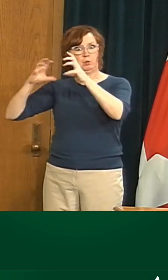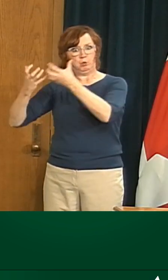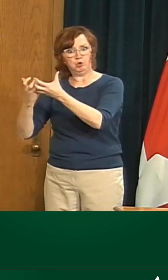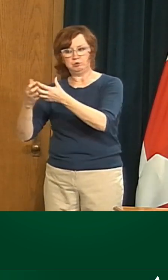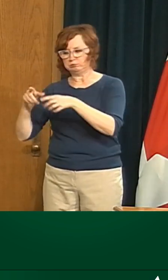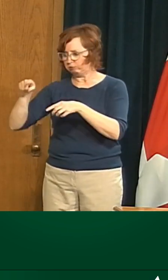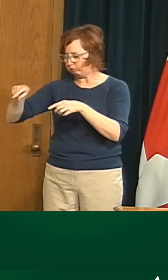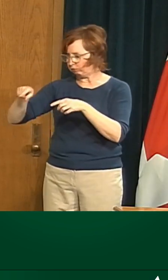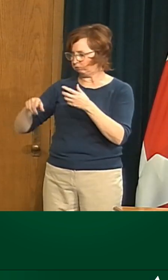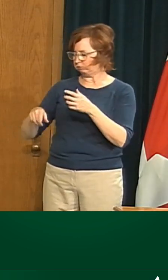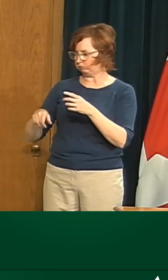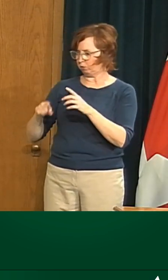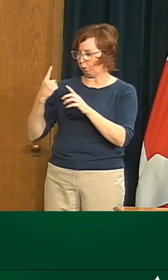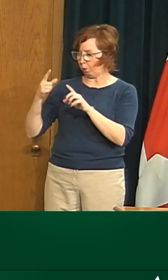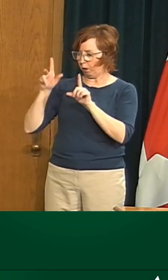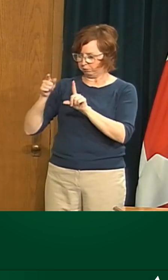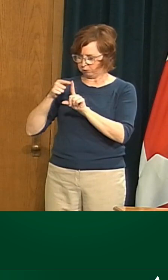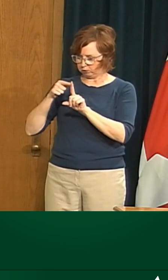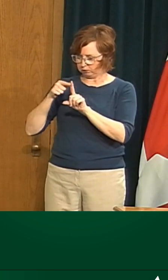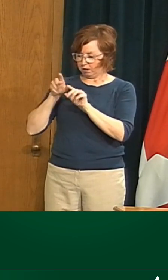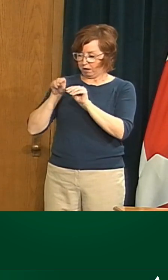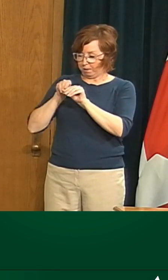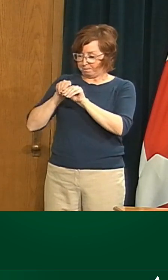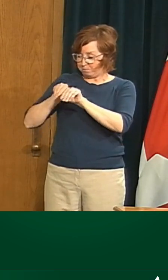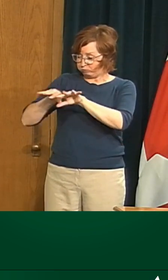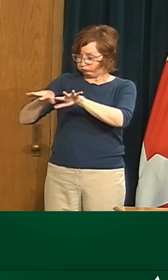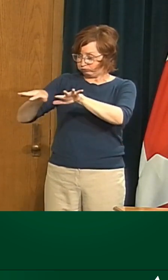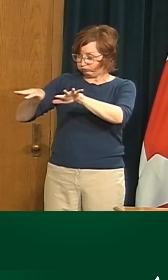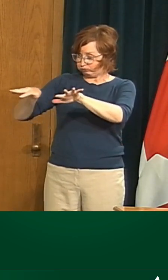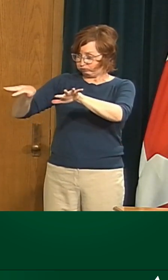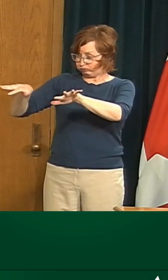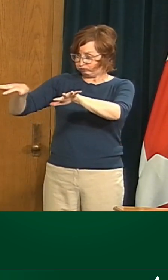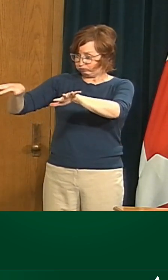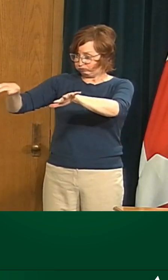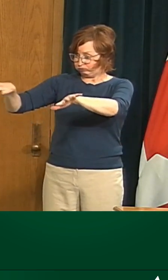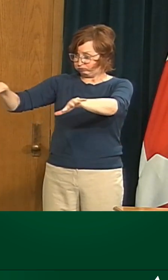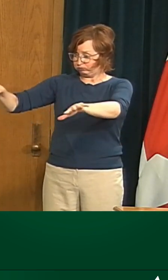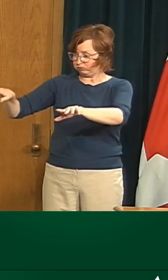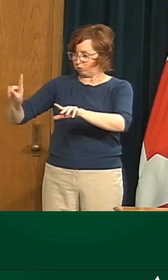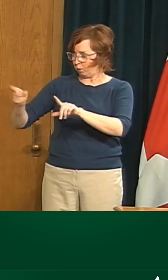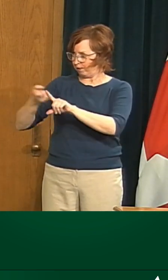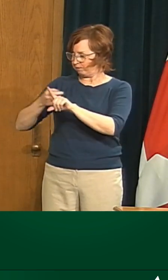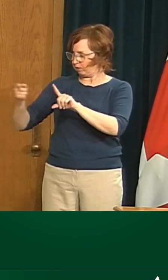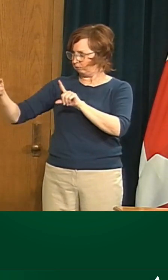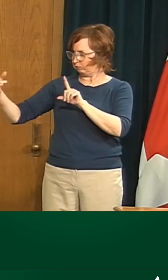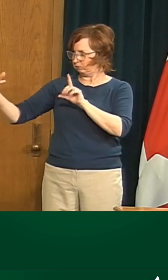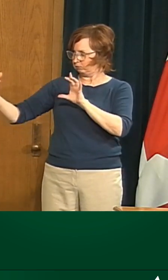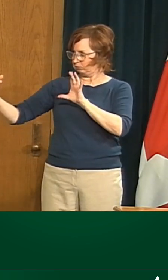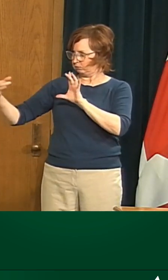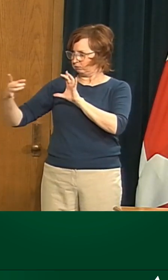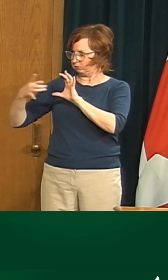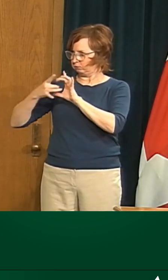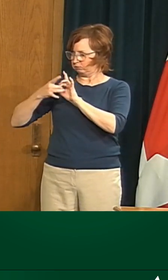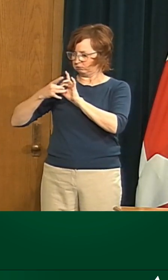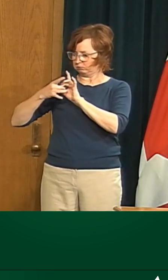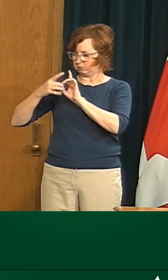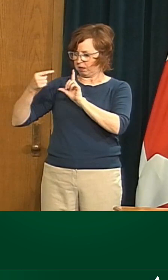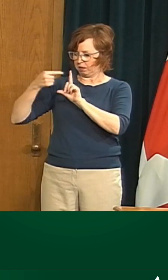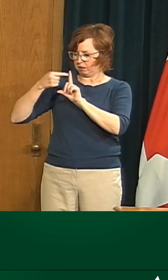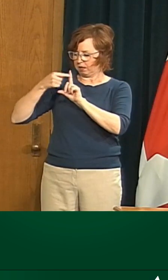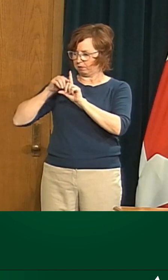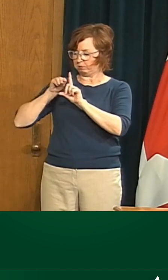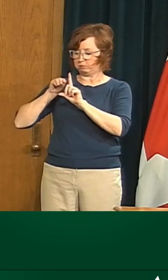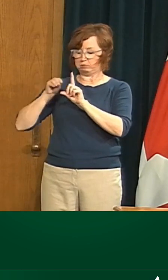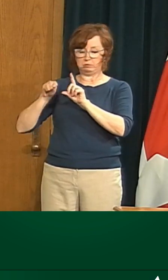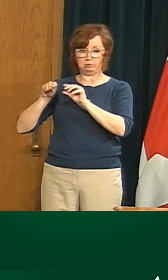hundred cases or to a few thousand. So one case can result in thousands of cases within a matter of weeks. And that is